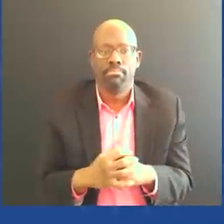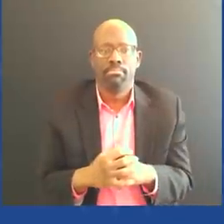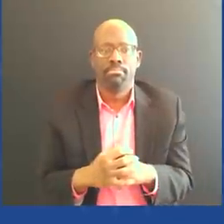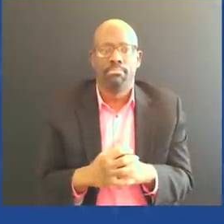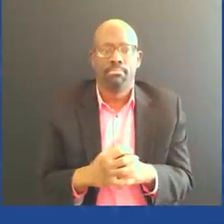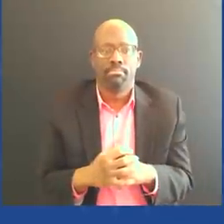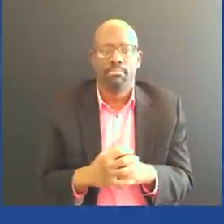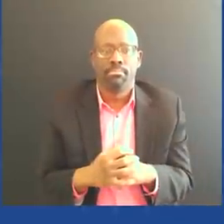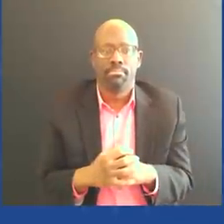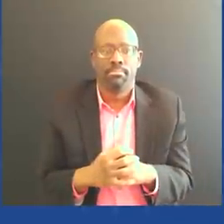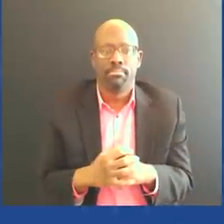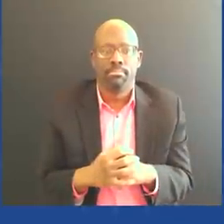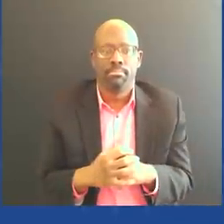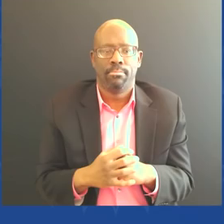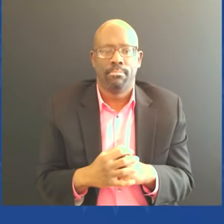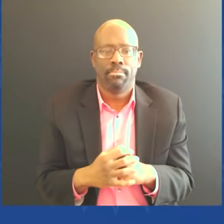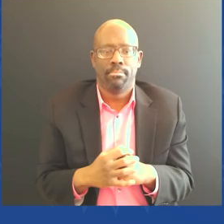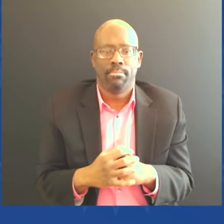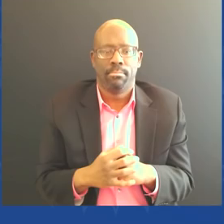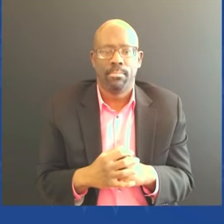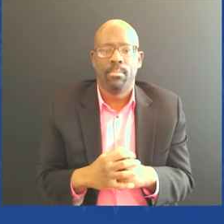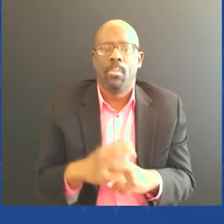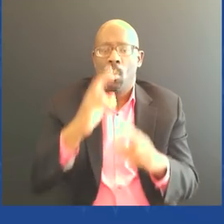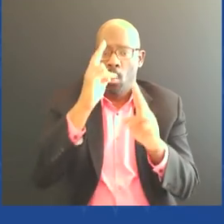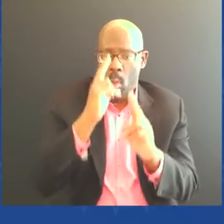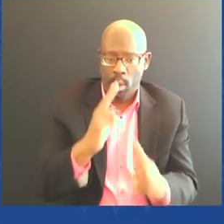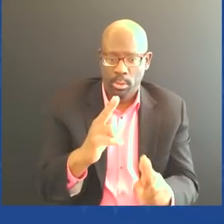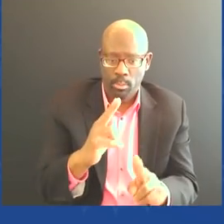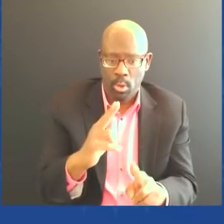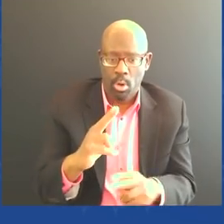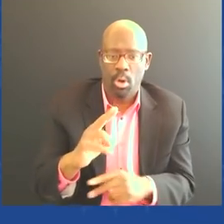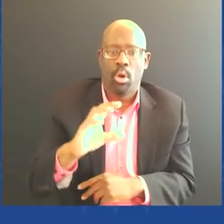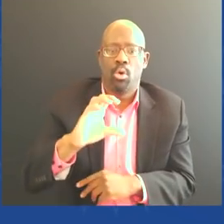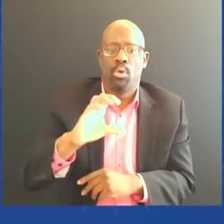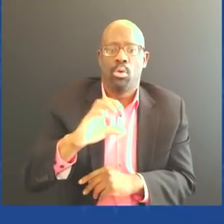The Honorable Christopher Coons, United States Senator, State of Delaware.